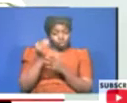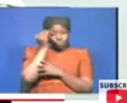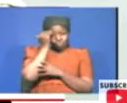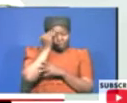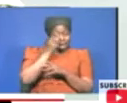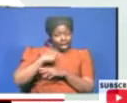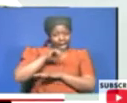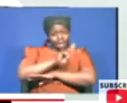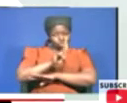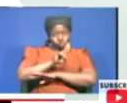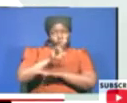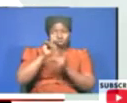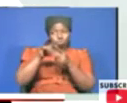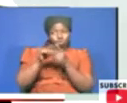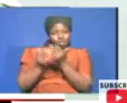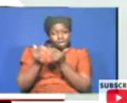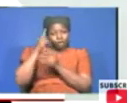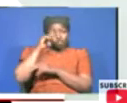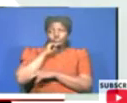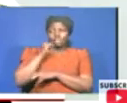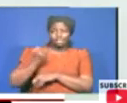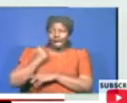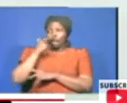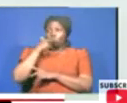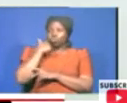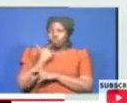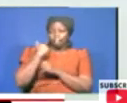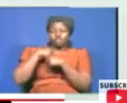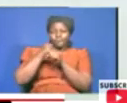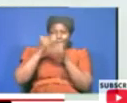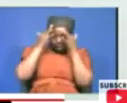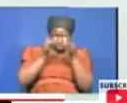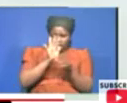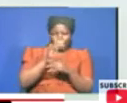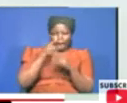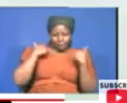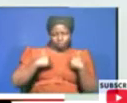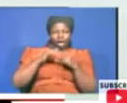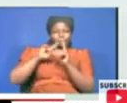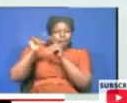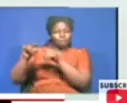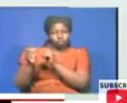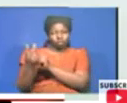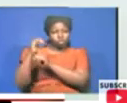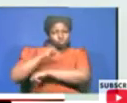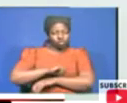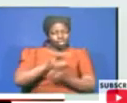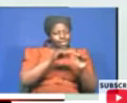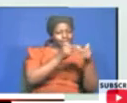these girls and boys who have already made their choice that I'm going to secondary school and have completed class